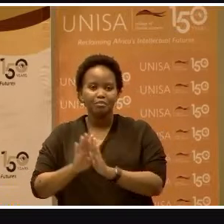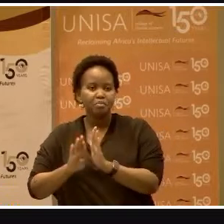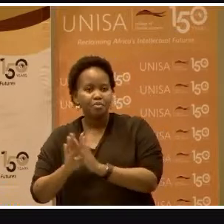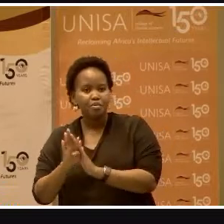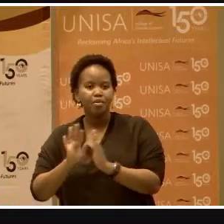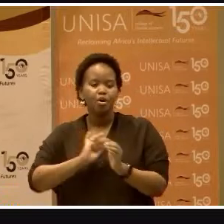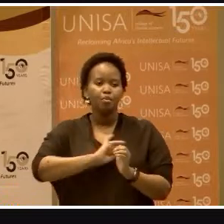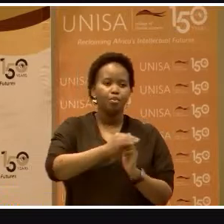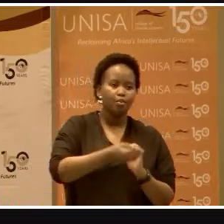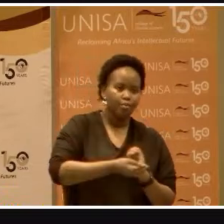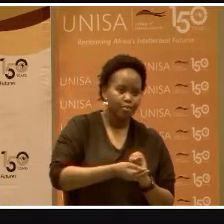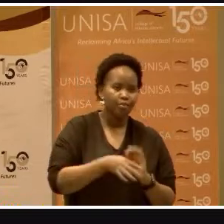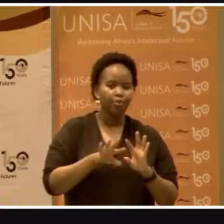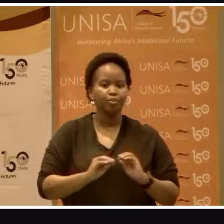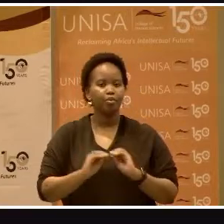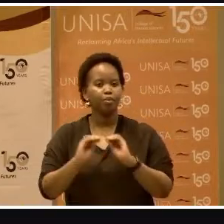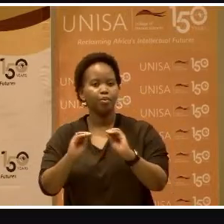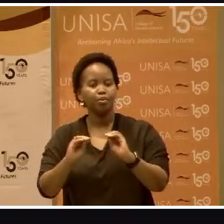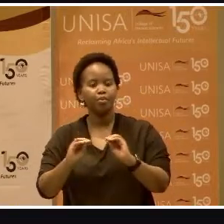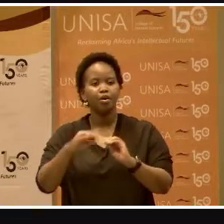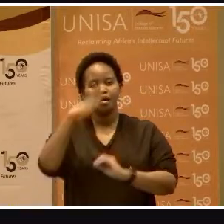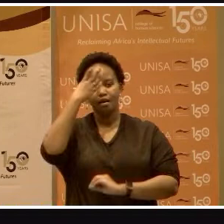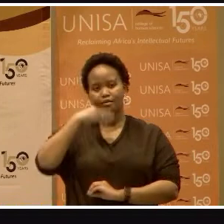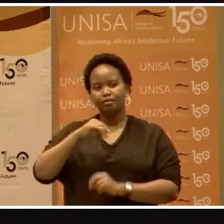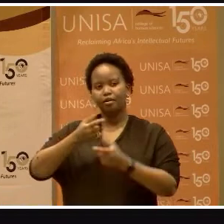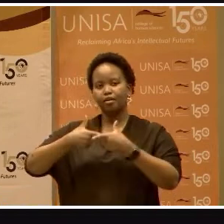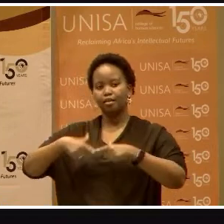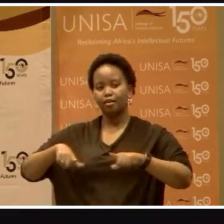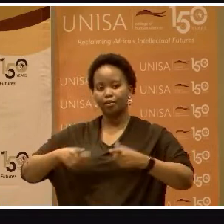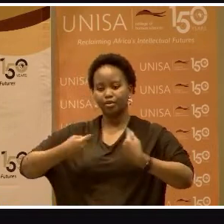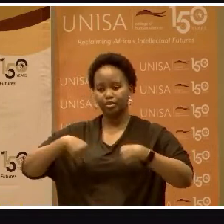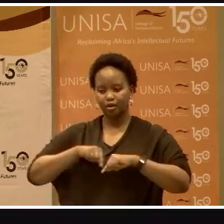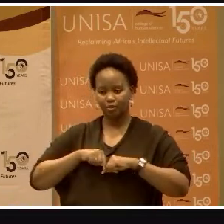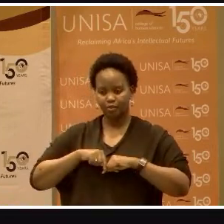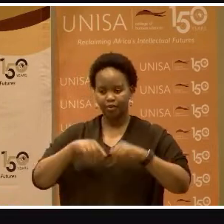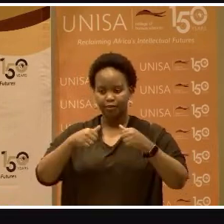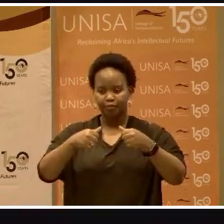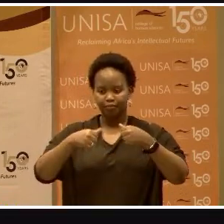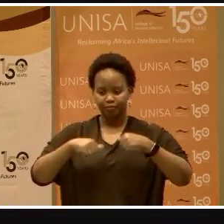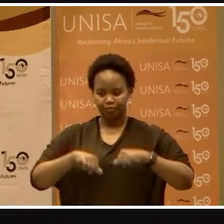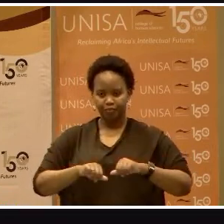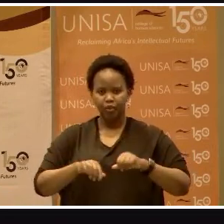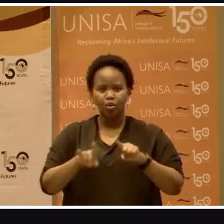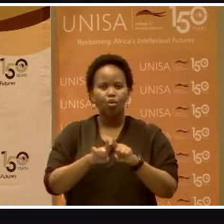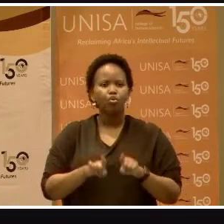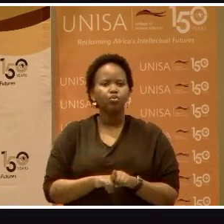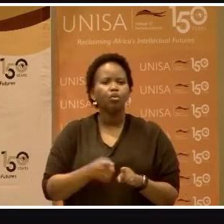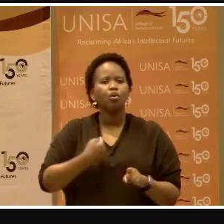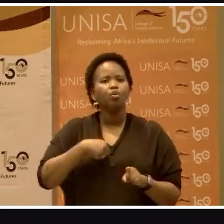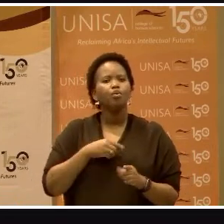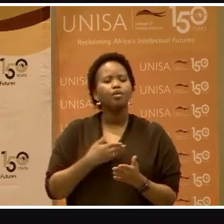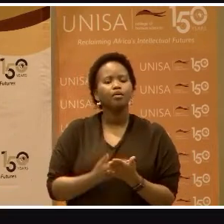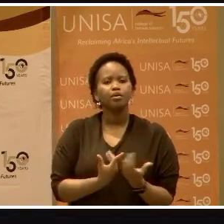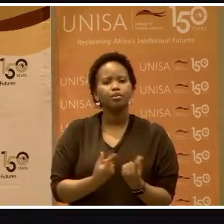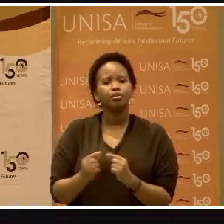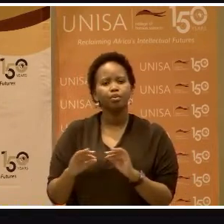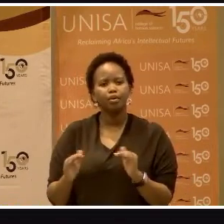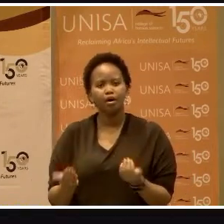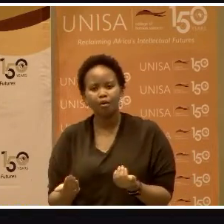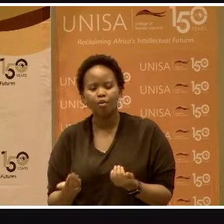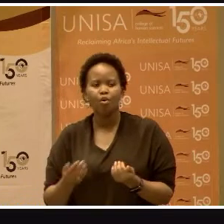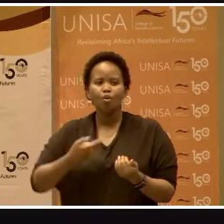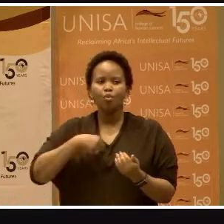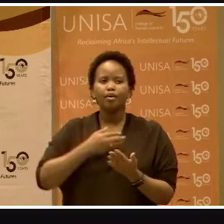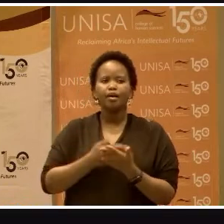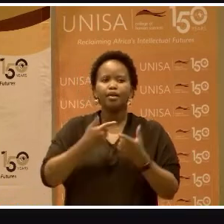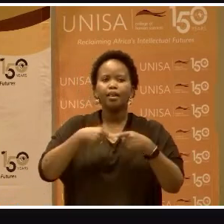revitalize our indigenous languages. What about cultural exchange program? We can do that too. Then advocacy of